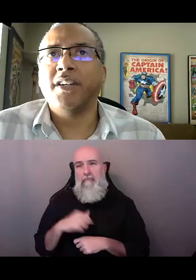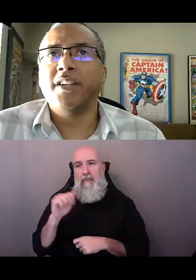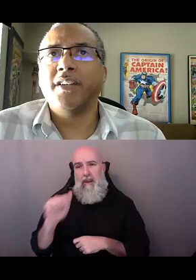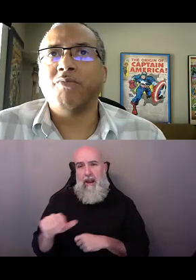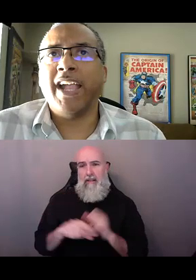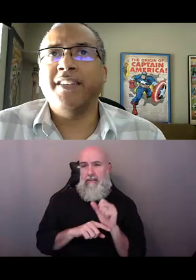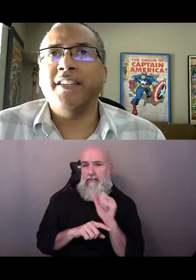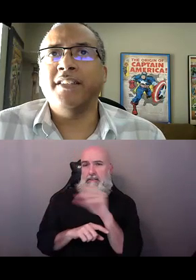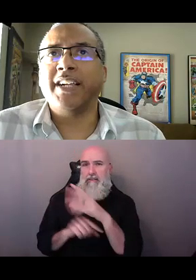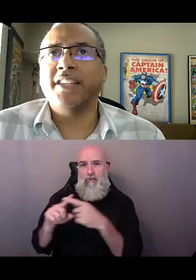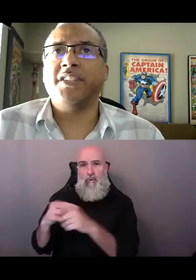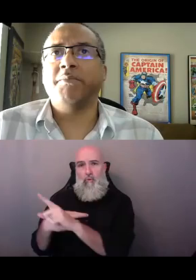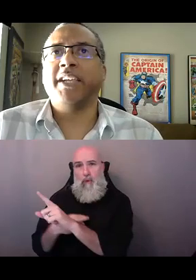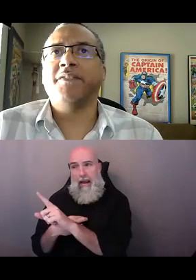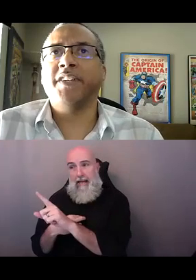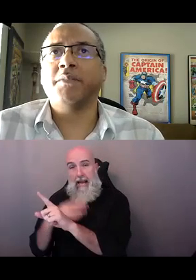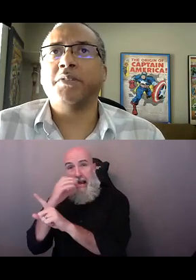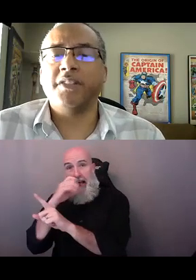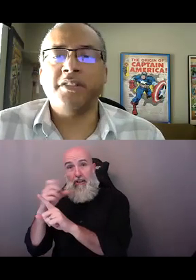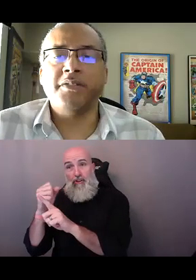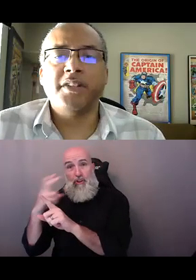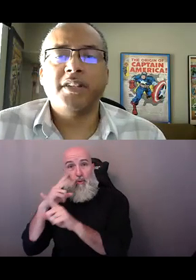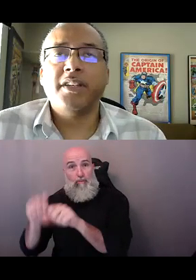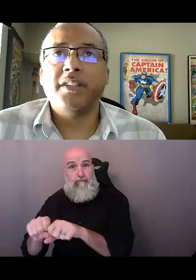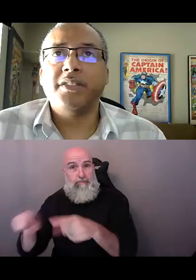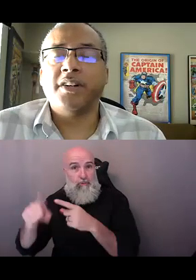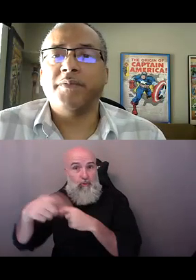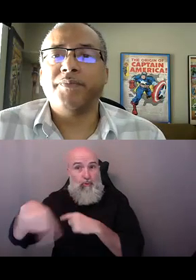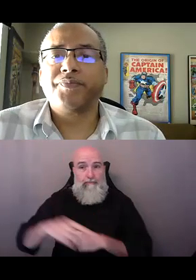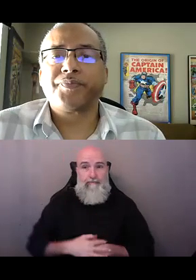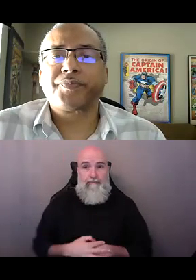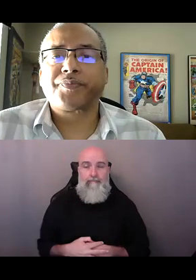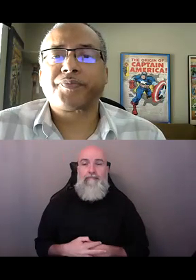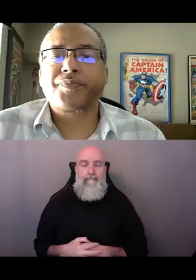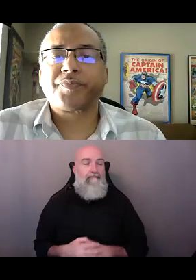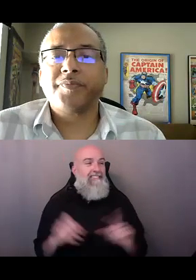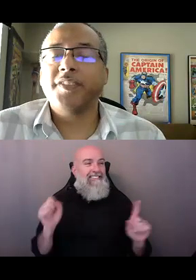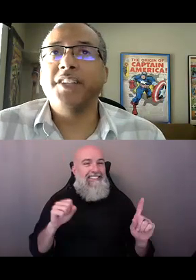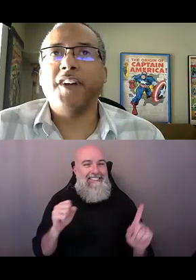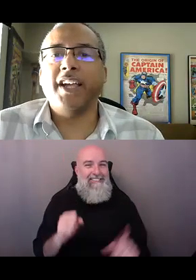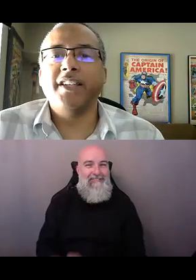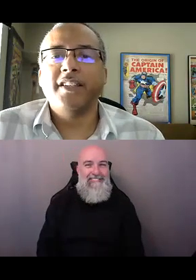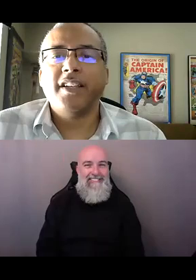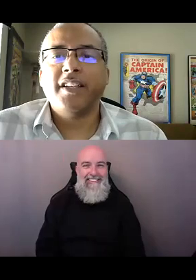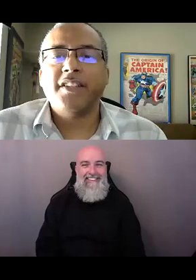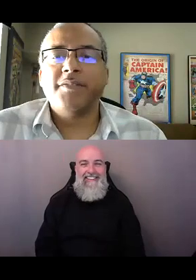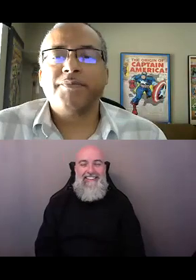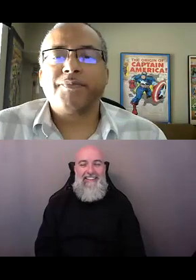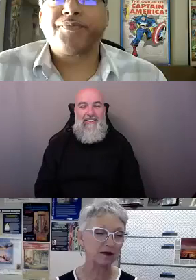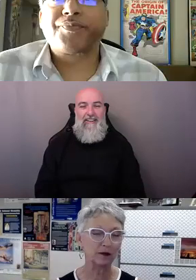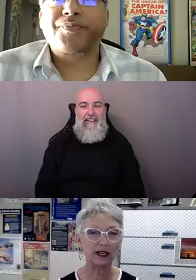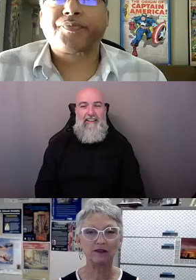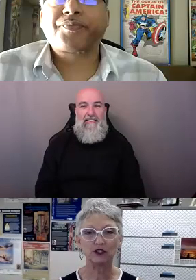to Randy, and I guess she can make it available to you. Yes, ma'am. Yes, sir. No, that's fine.